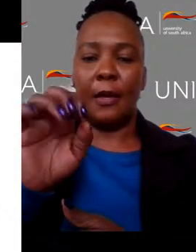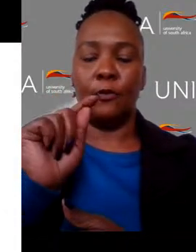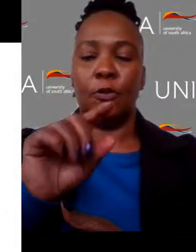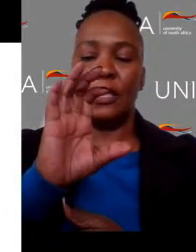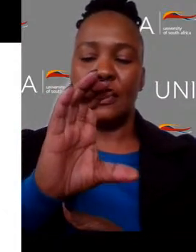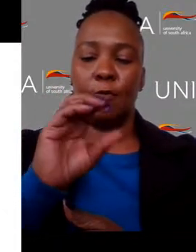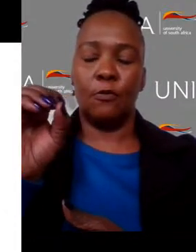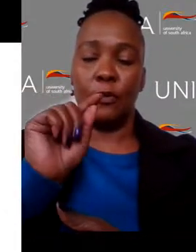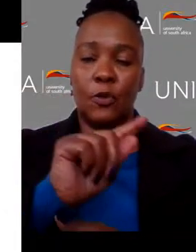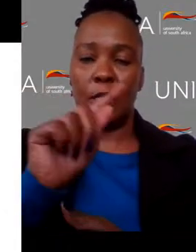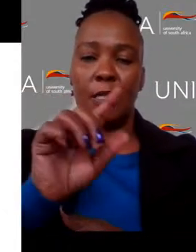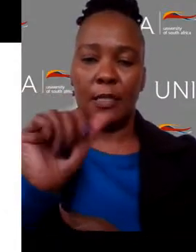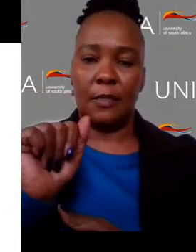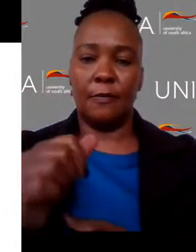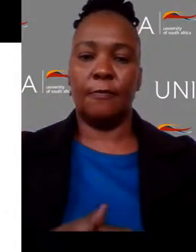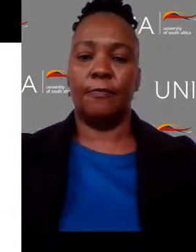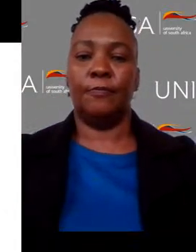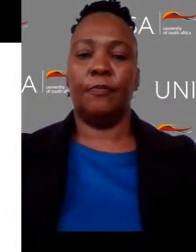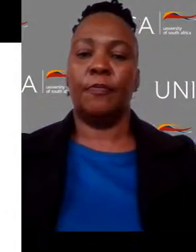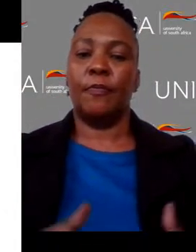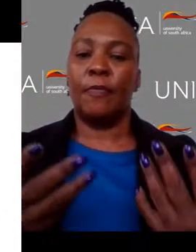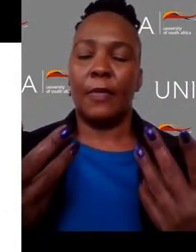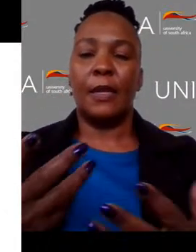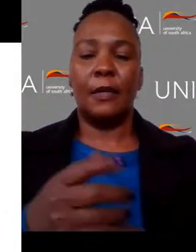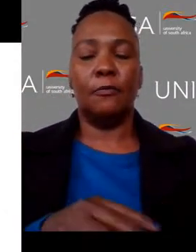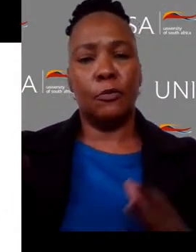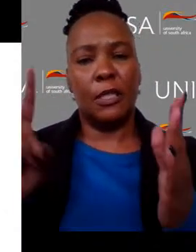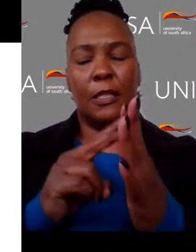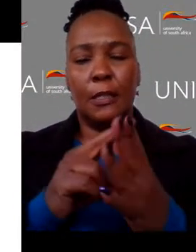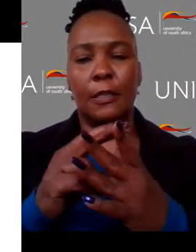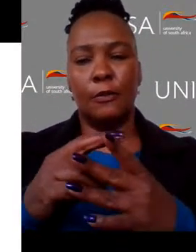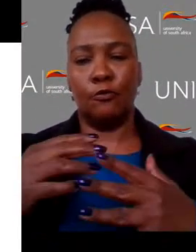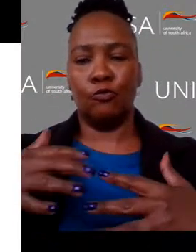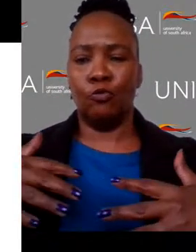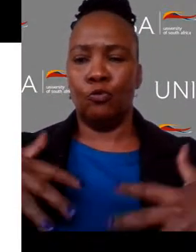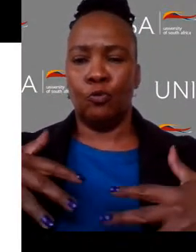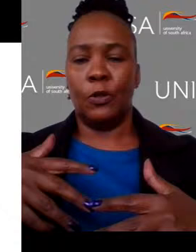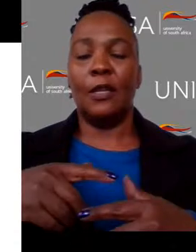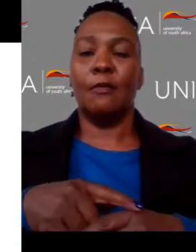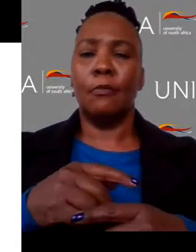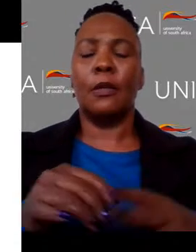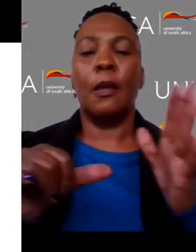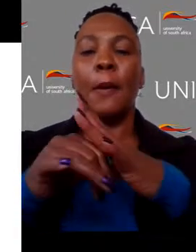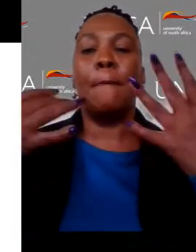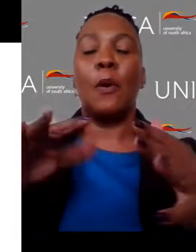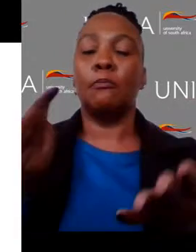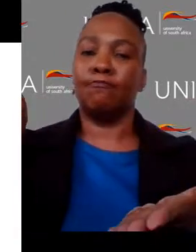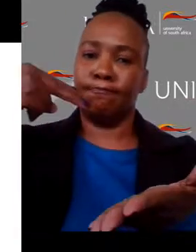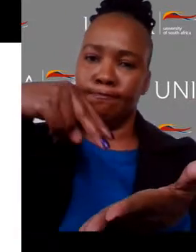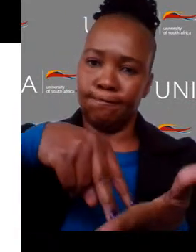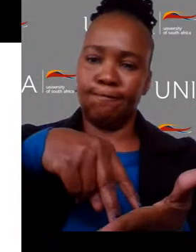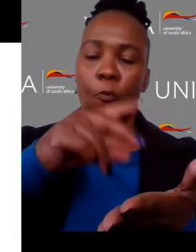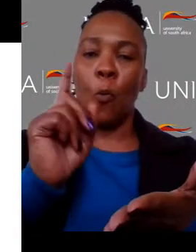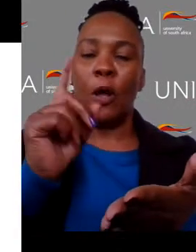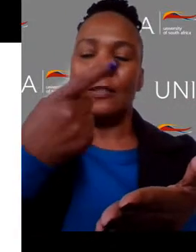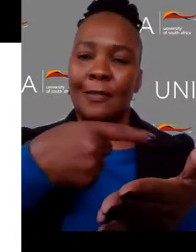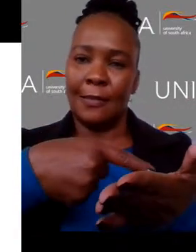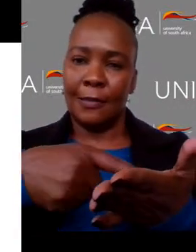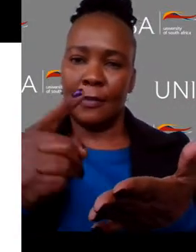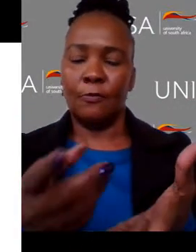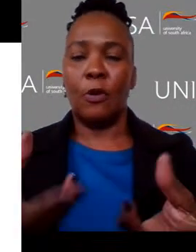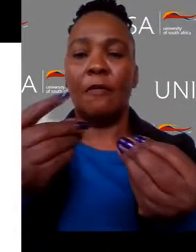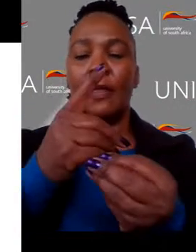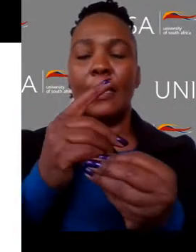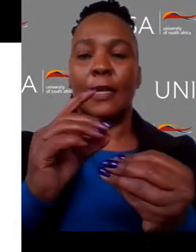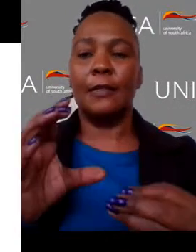unisa@thehotline.co.za. It might seem a bit scary, but it's important to stand up for what's right, to have that